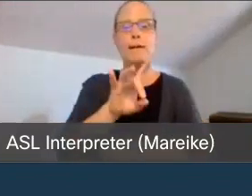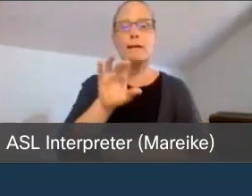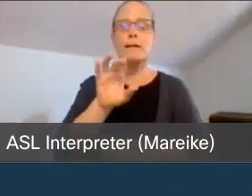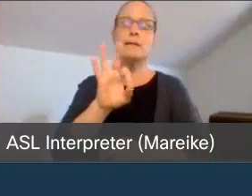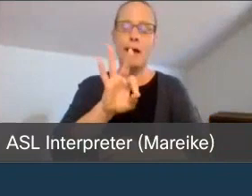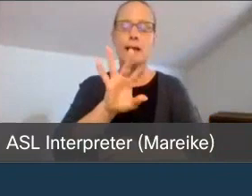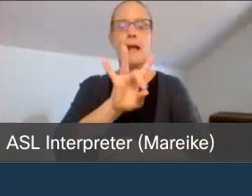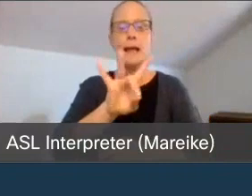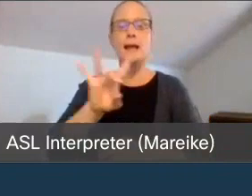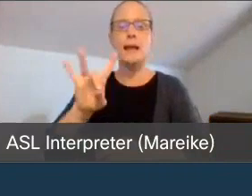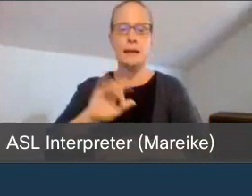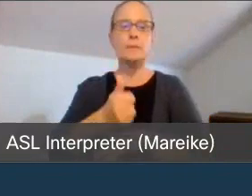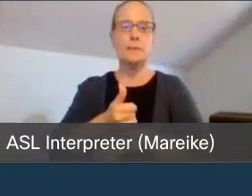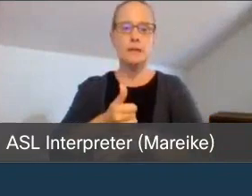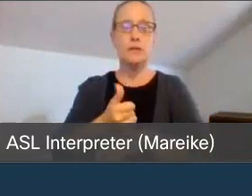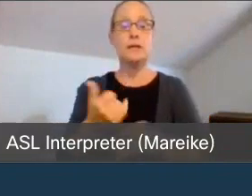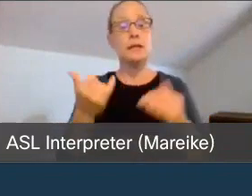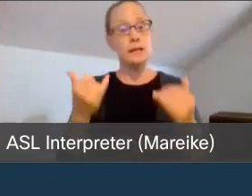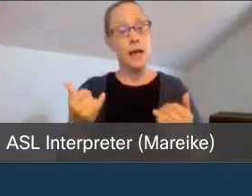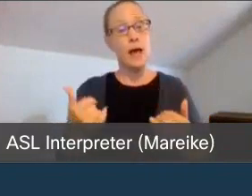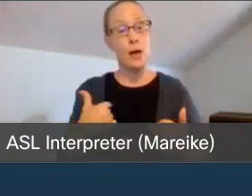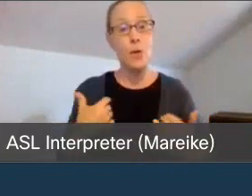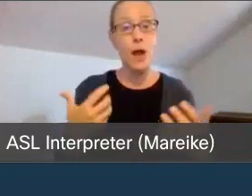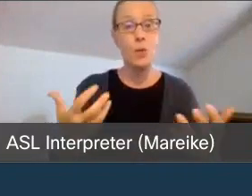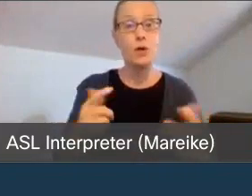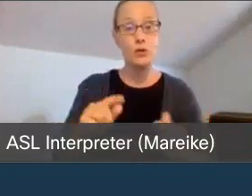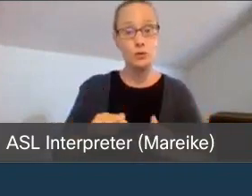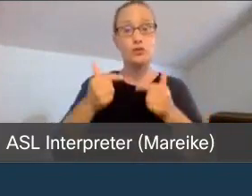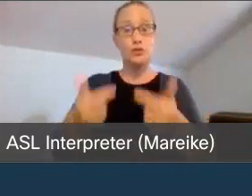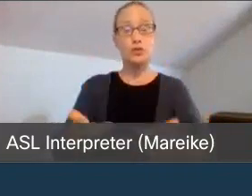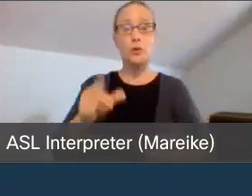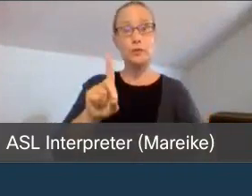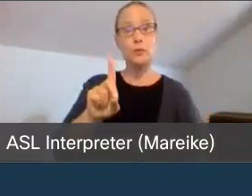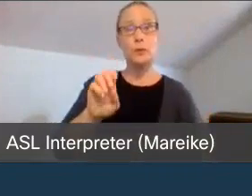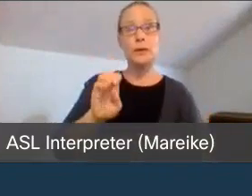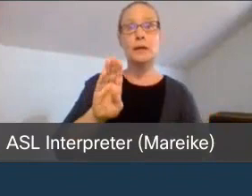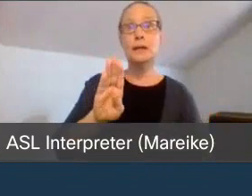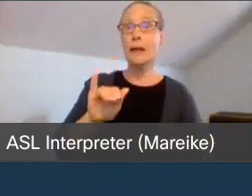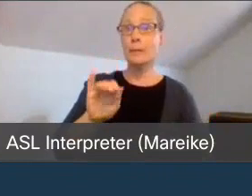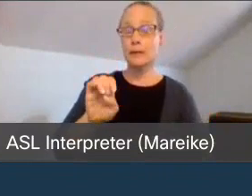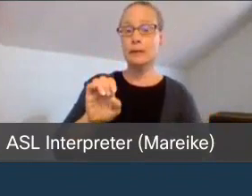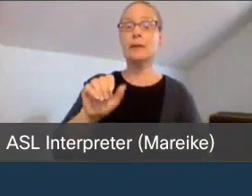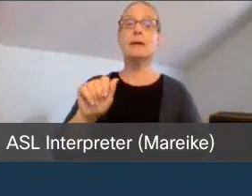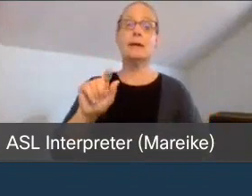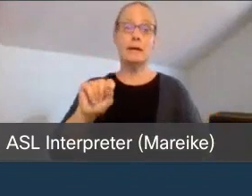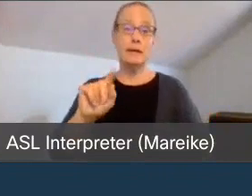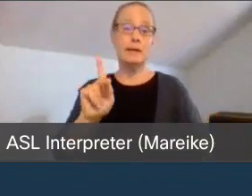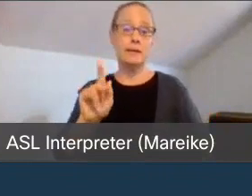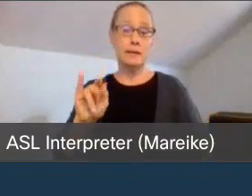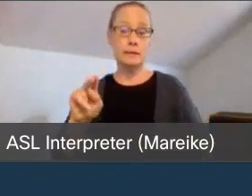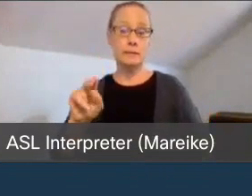implementation. And at this time, I'd like to now turn it over to Debbie Atkins to begin the presentation. Debbie?